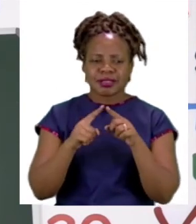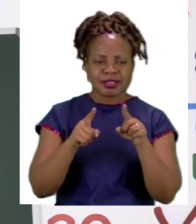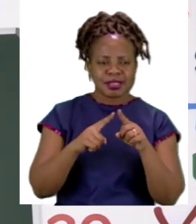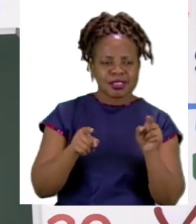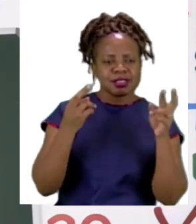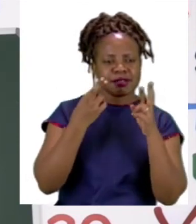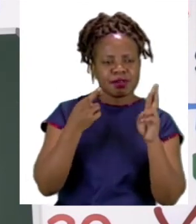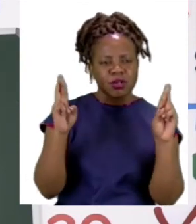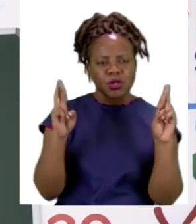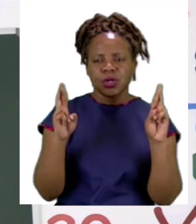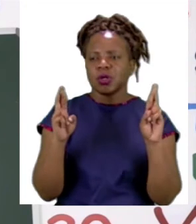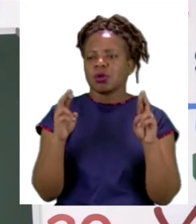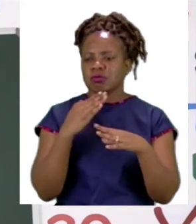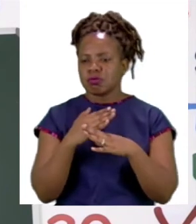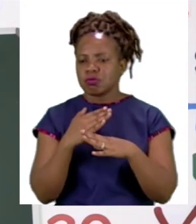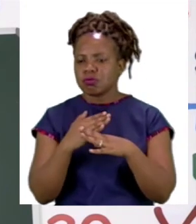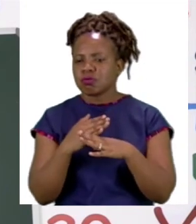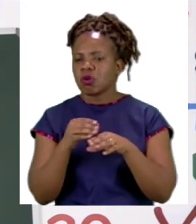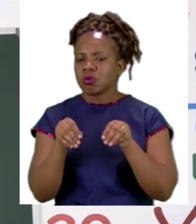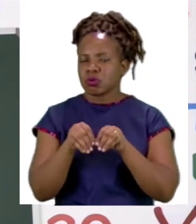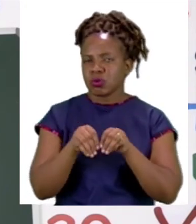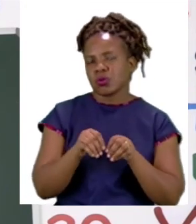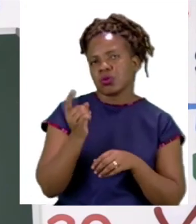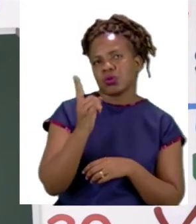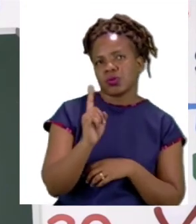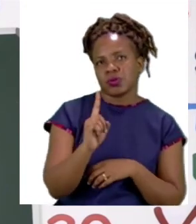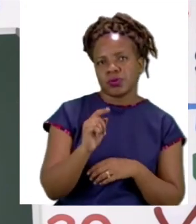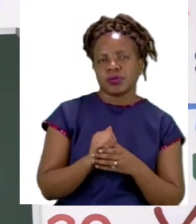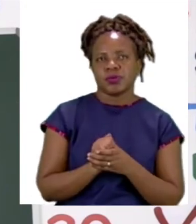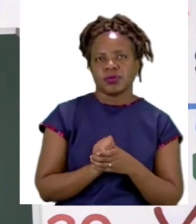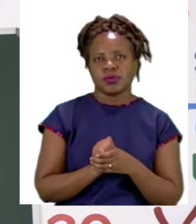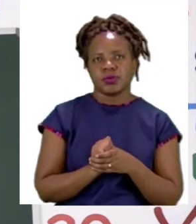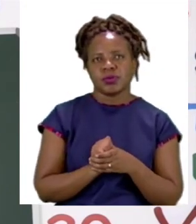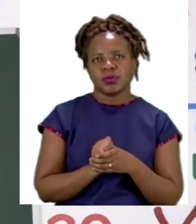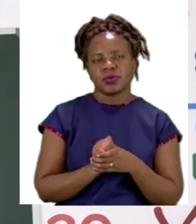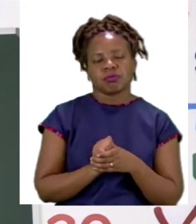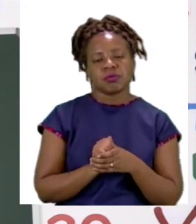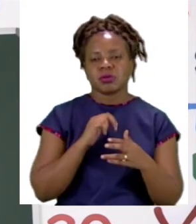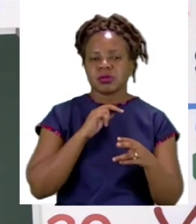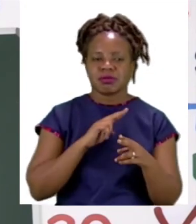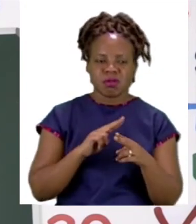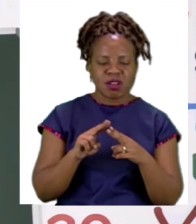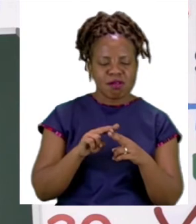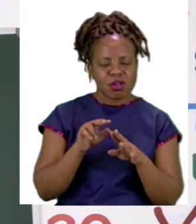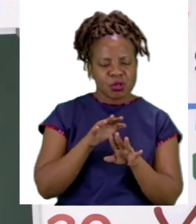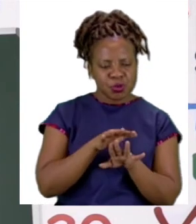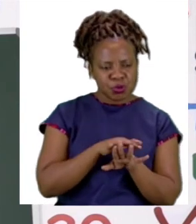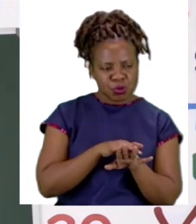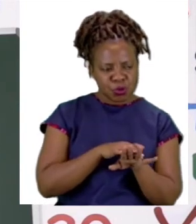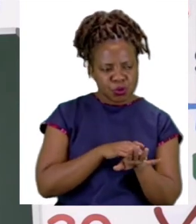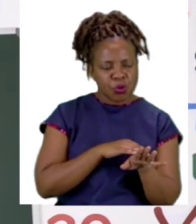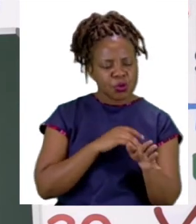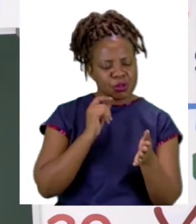shower and use the toilet. Please, may you take your time when you're doing this. I really